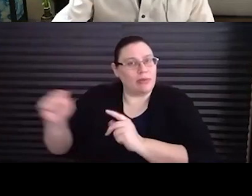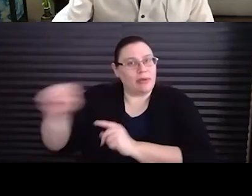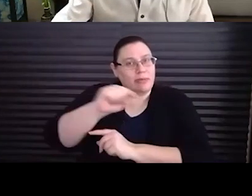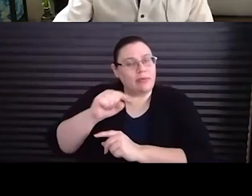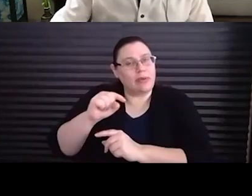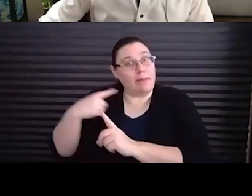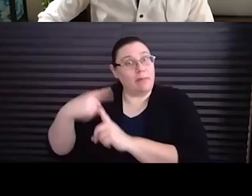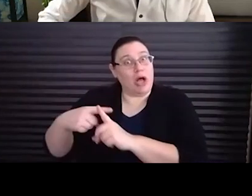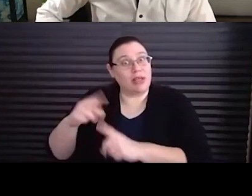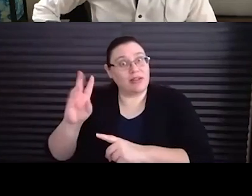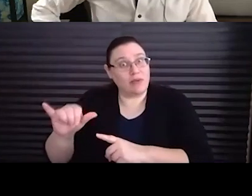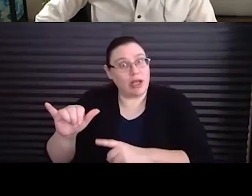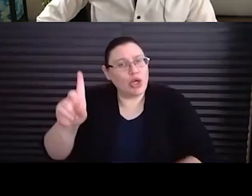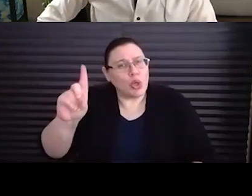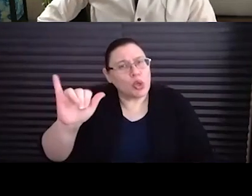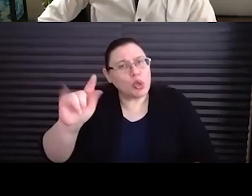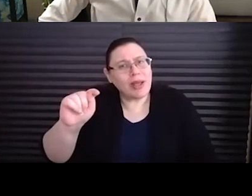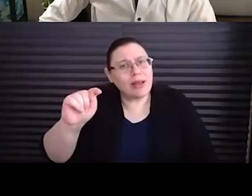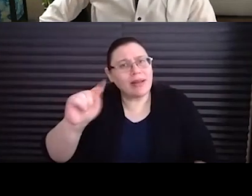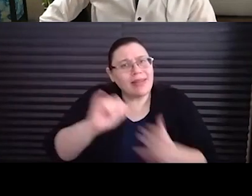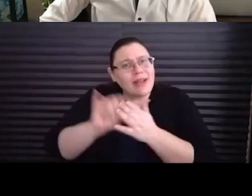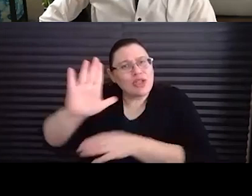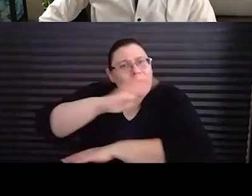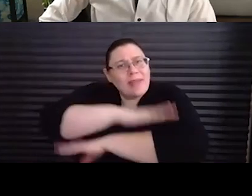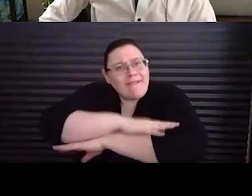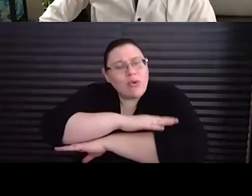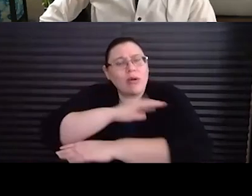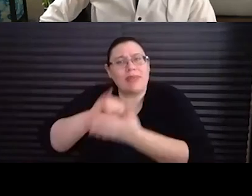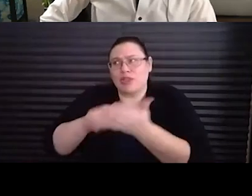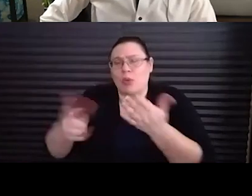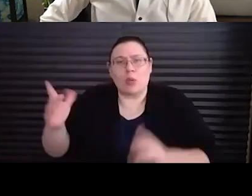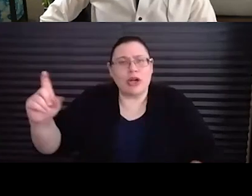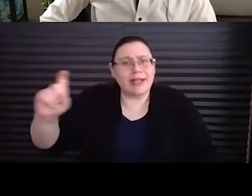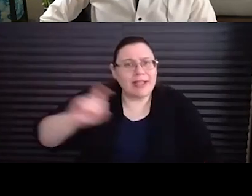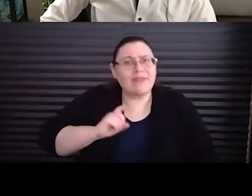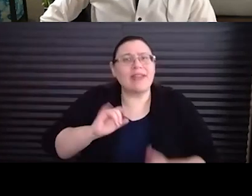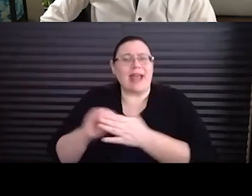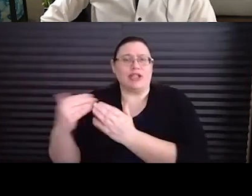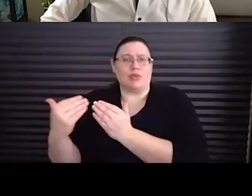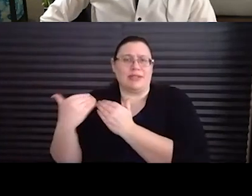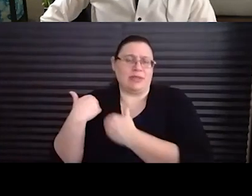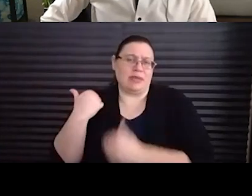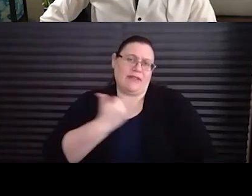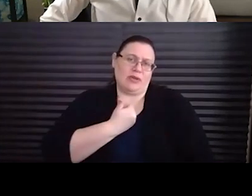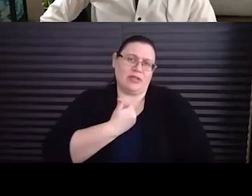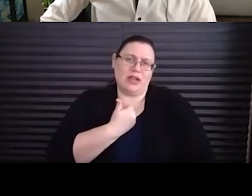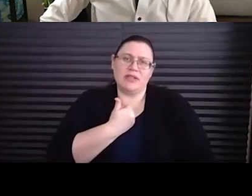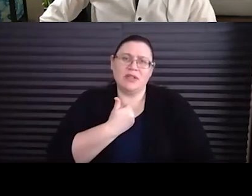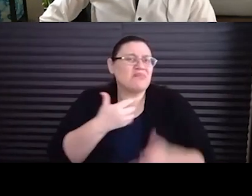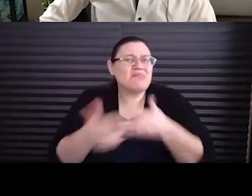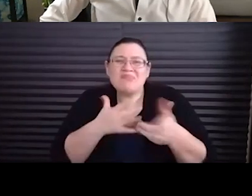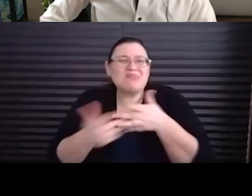way, do it. Like, that is your platform. That is what we are given. That is the responsibility of ourselves. So it's like, it doesn't even matter if you